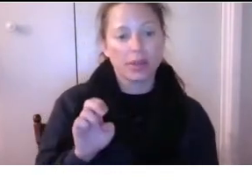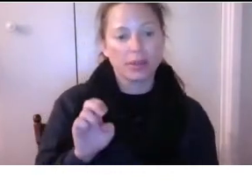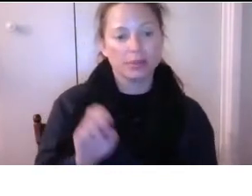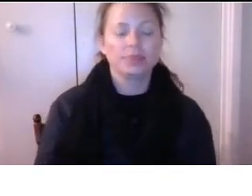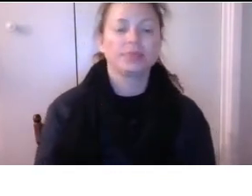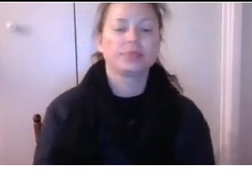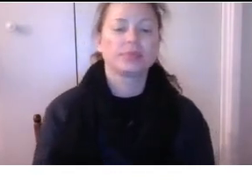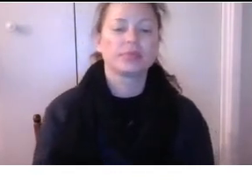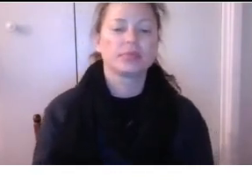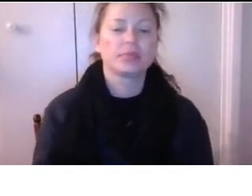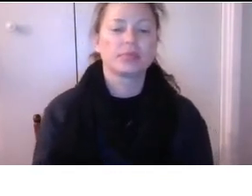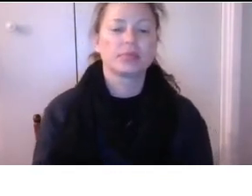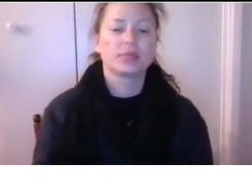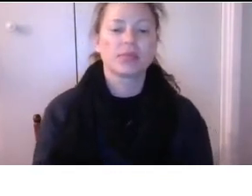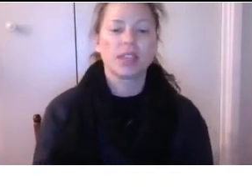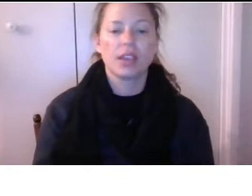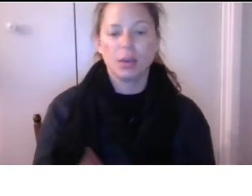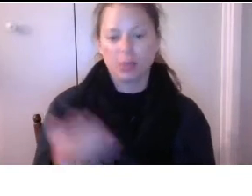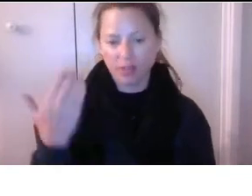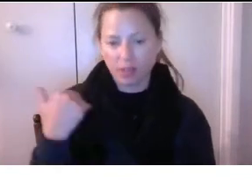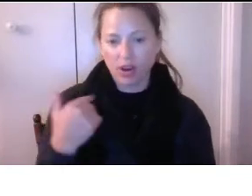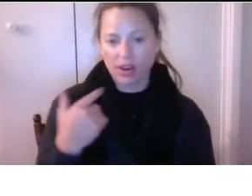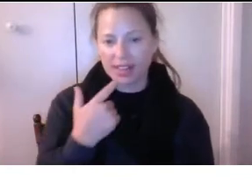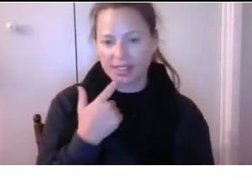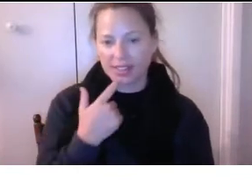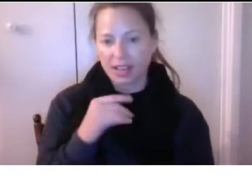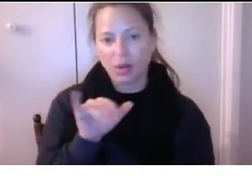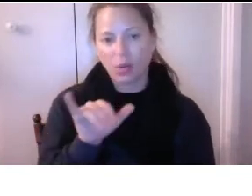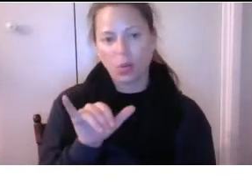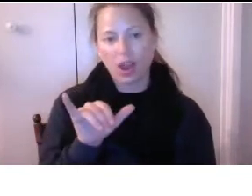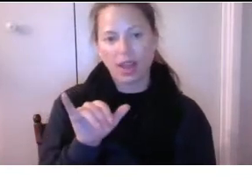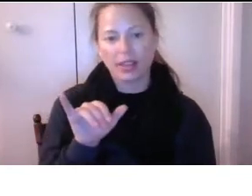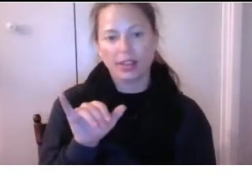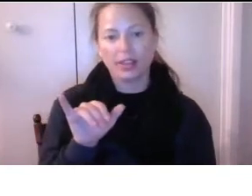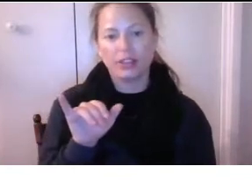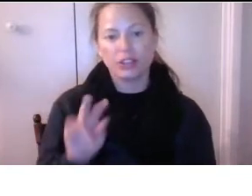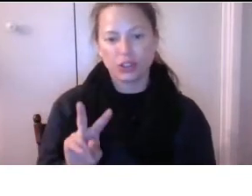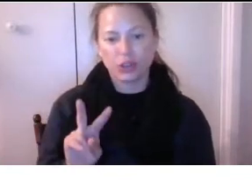the last slide it said y2 minus y1